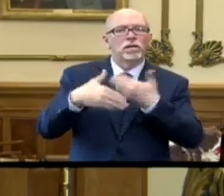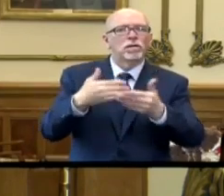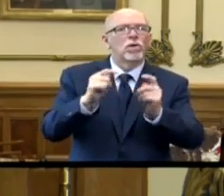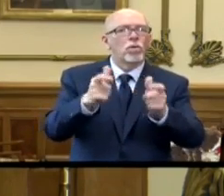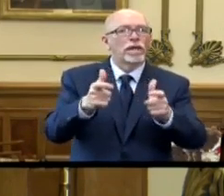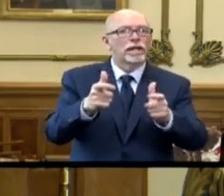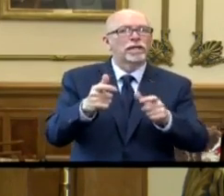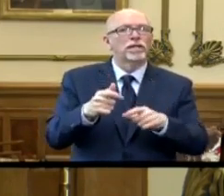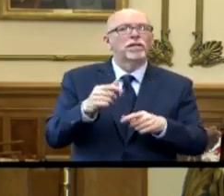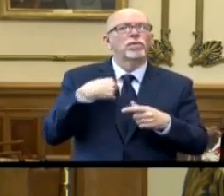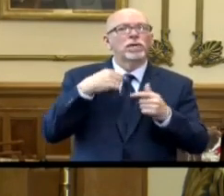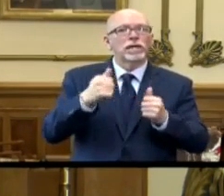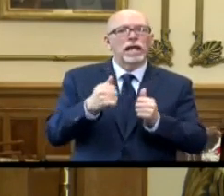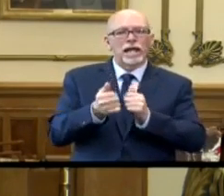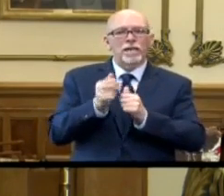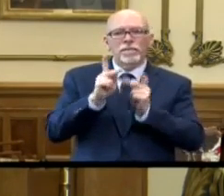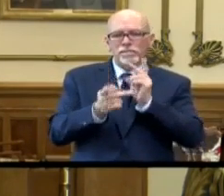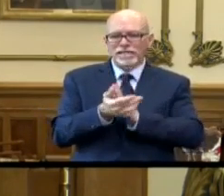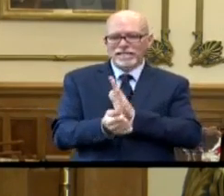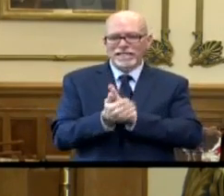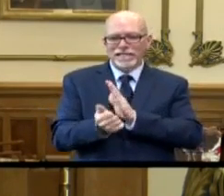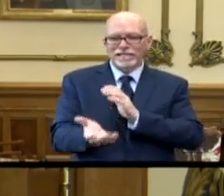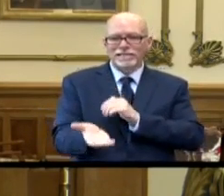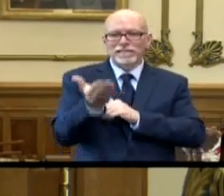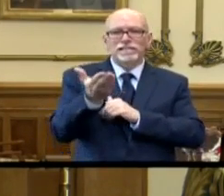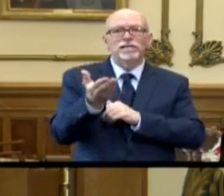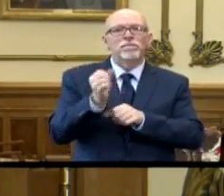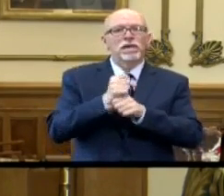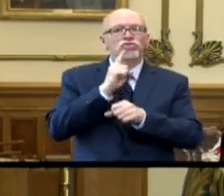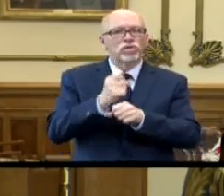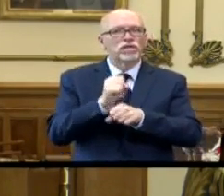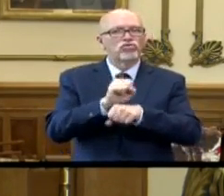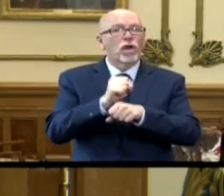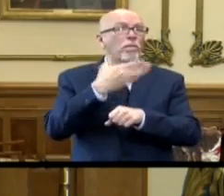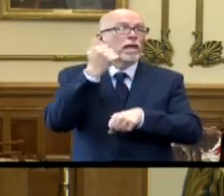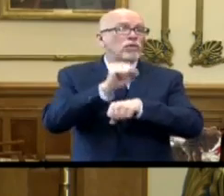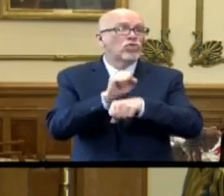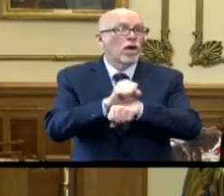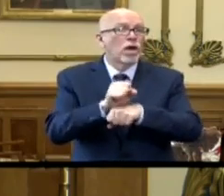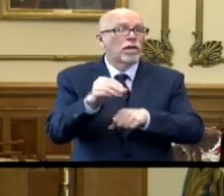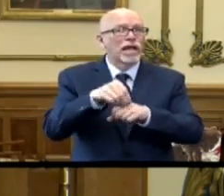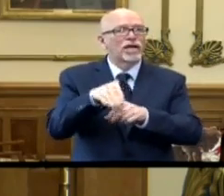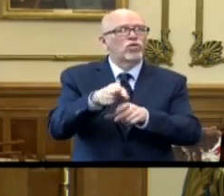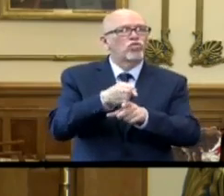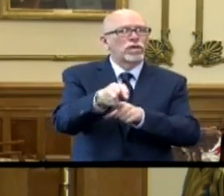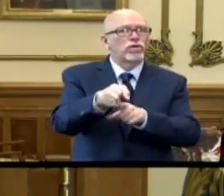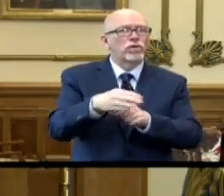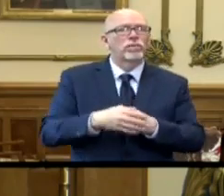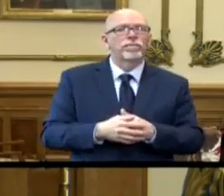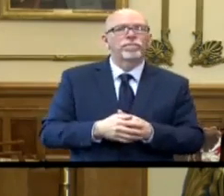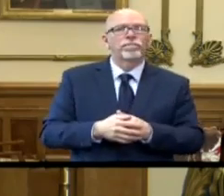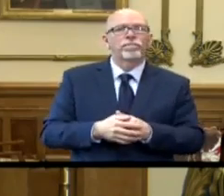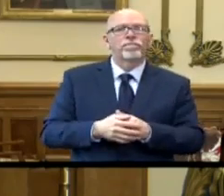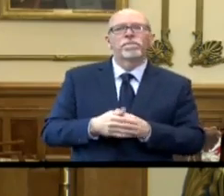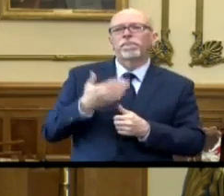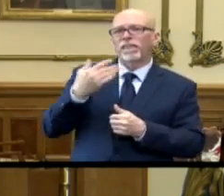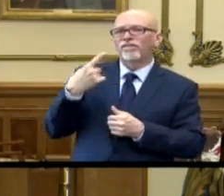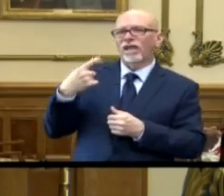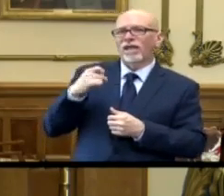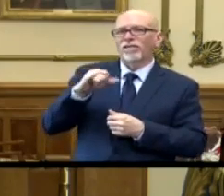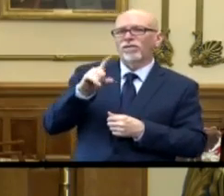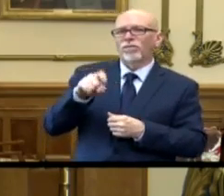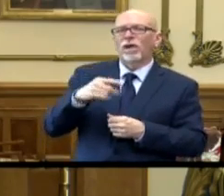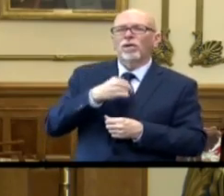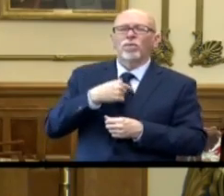quickly, to skill people up, to make sure people get a job, a better job, and into a career. So thanks for asking the